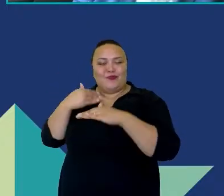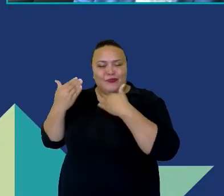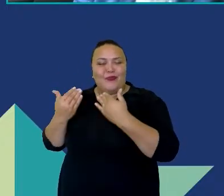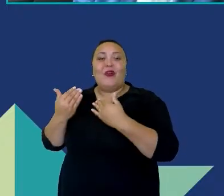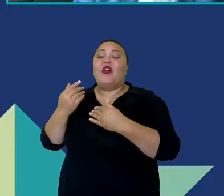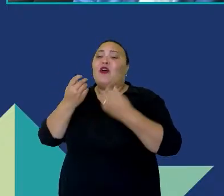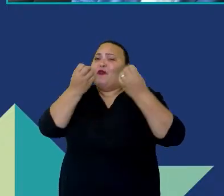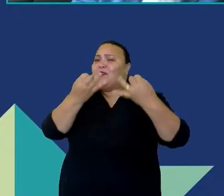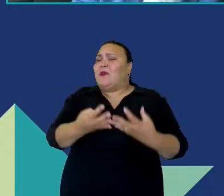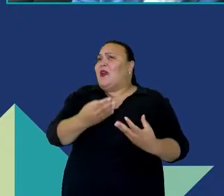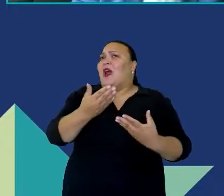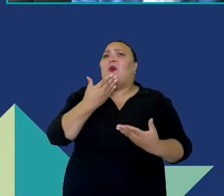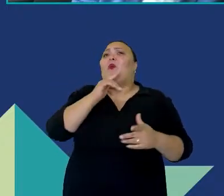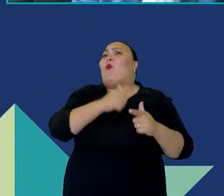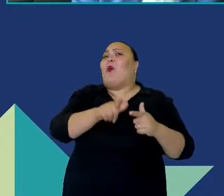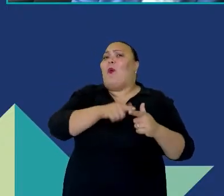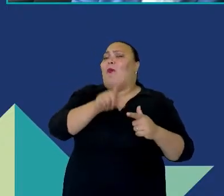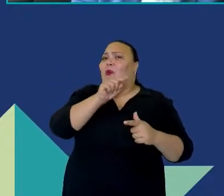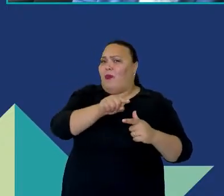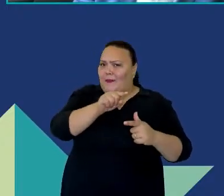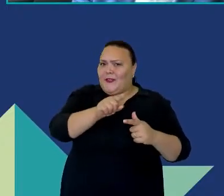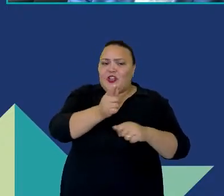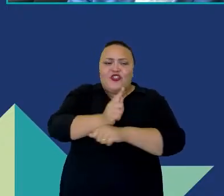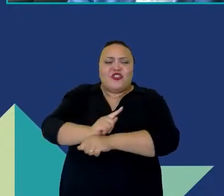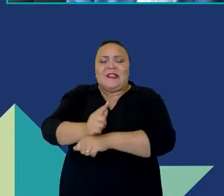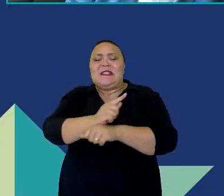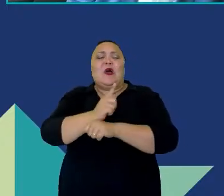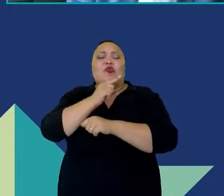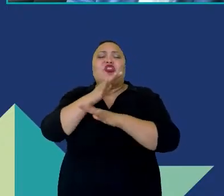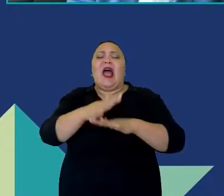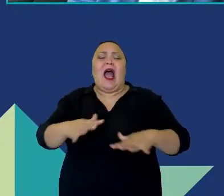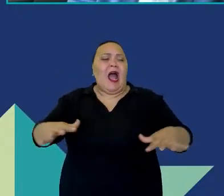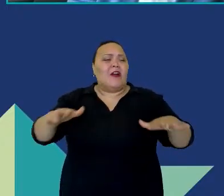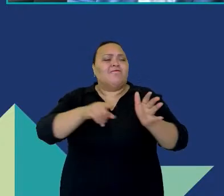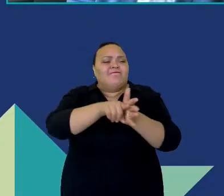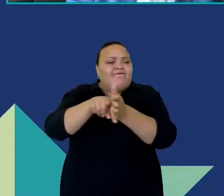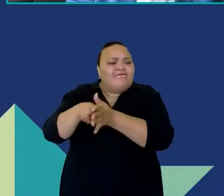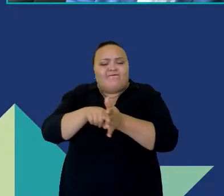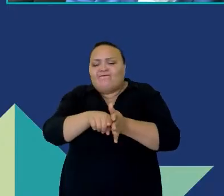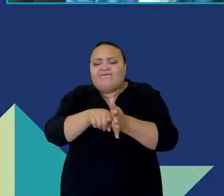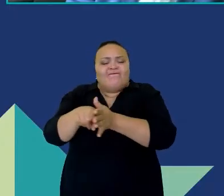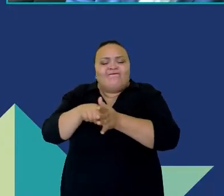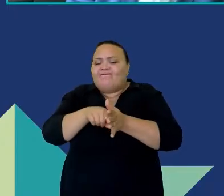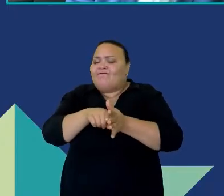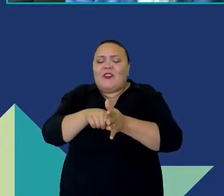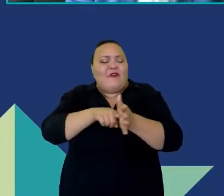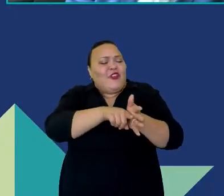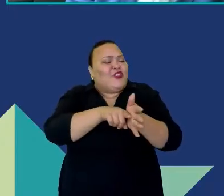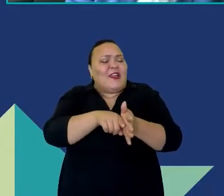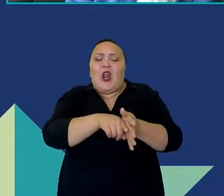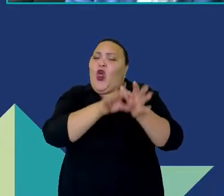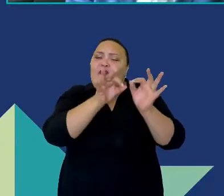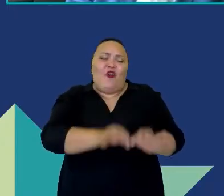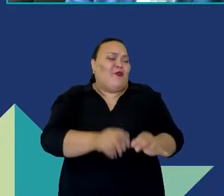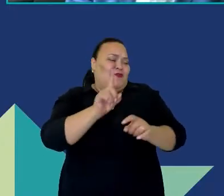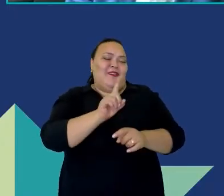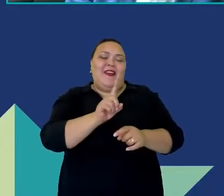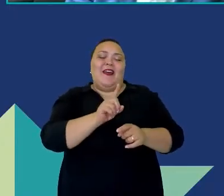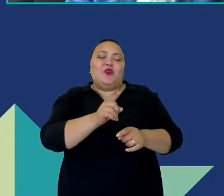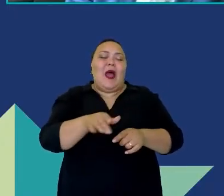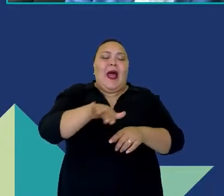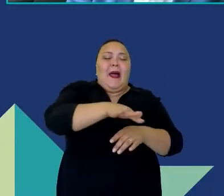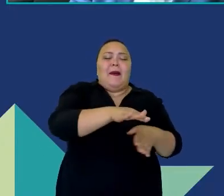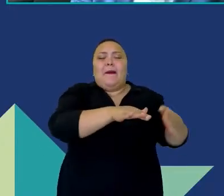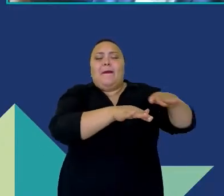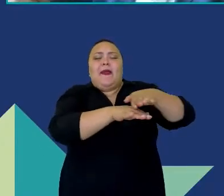Site investigations were not properly done. The dump was sited over a natural